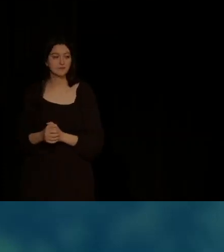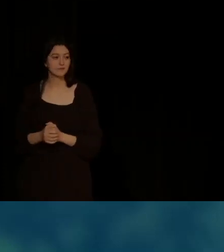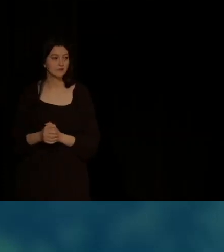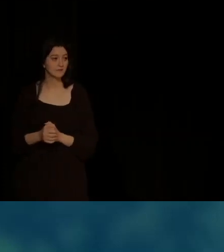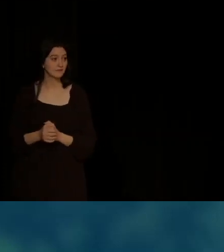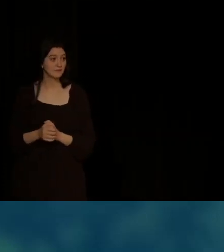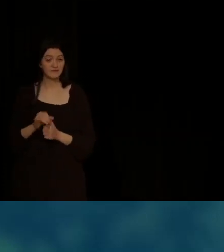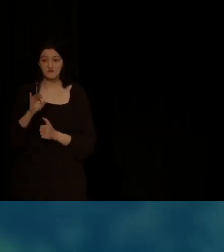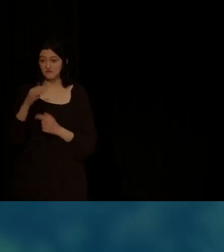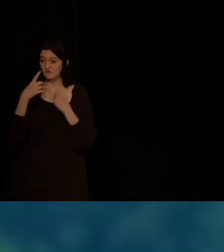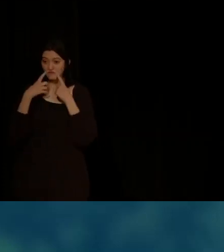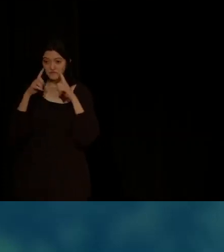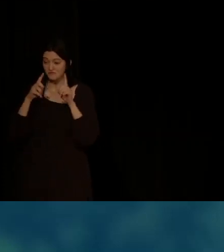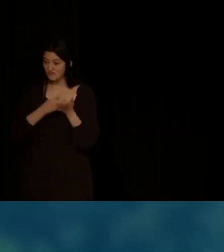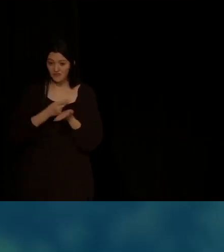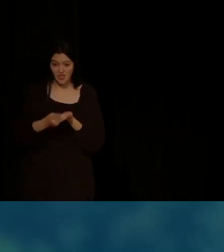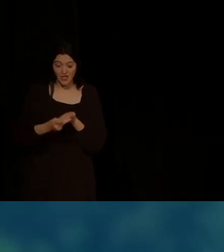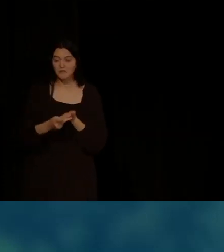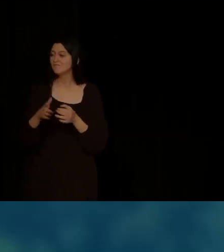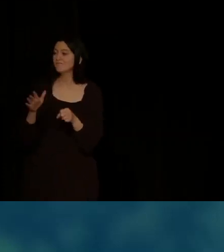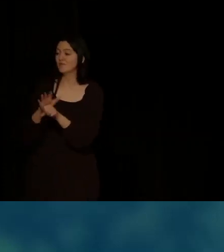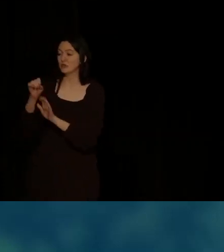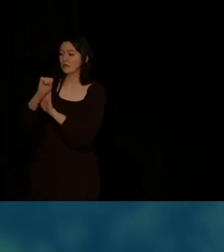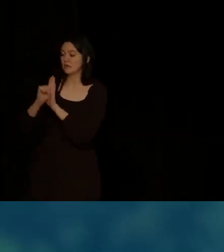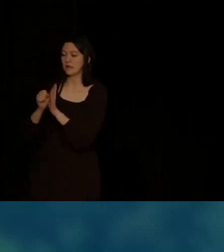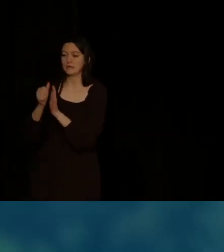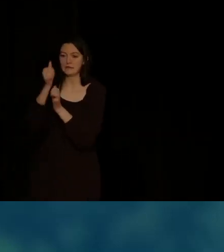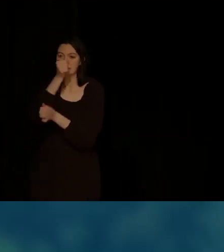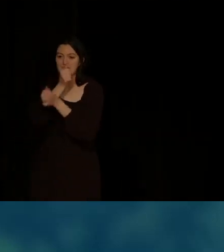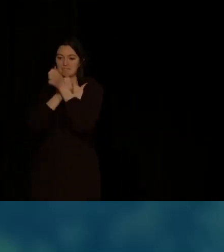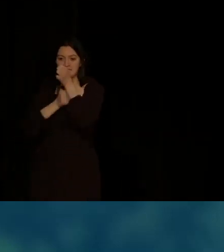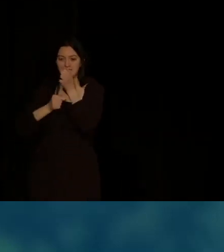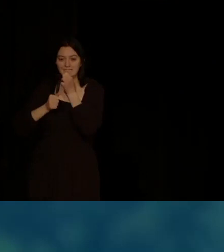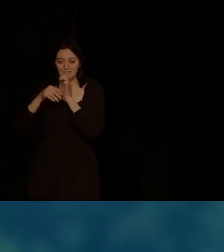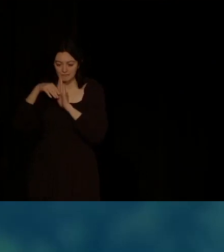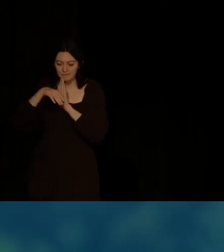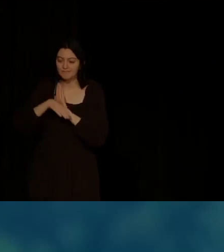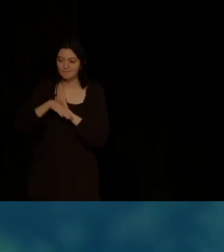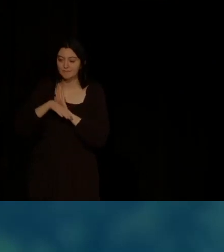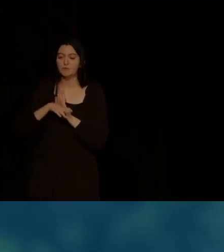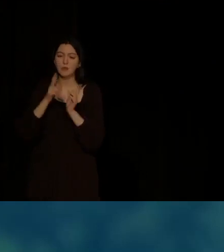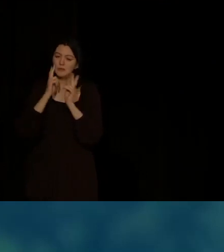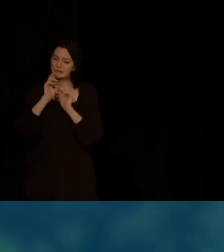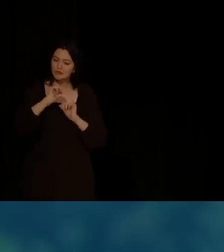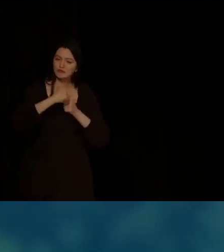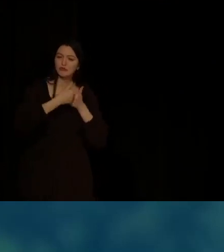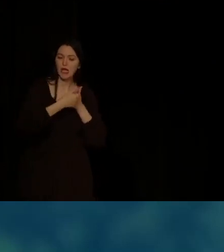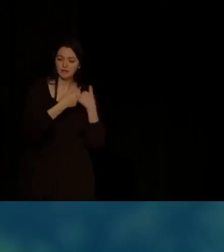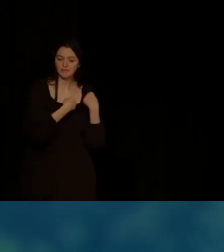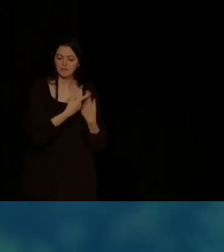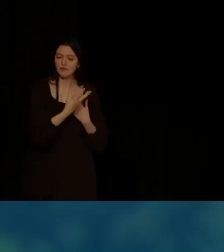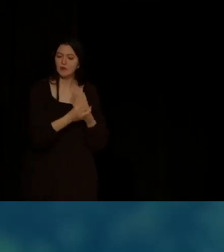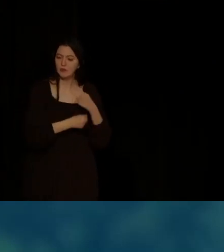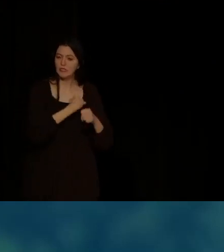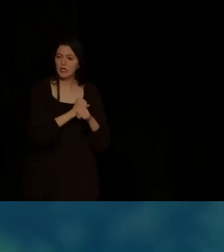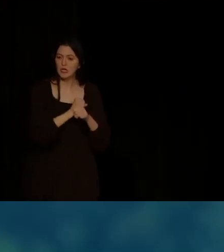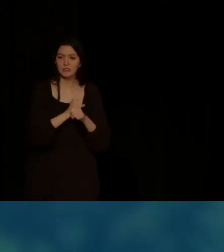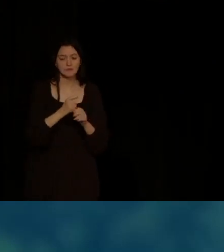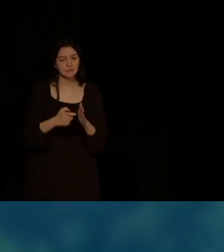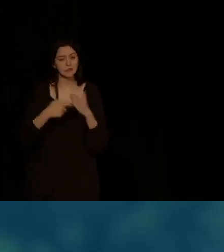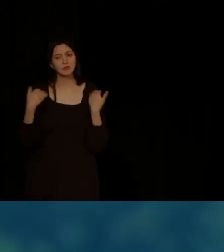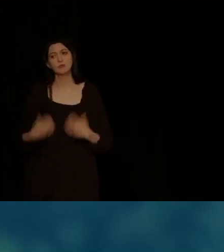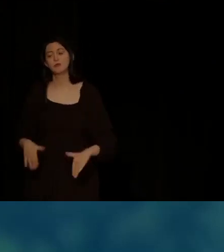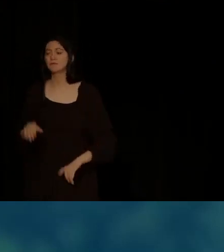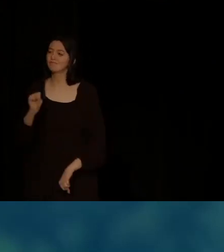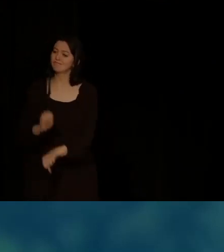If we're not successful, the entire state suffers. We've seen challenges over the past few years that took an incredible